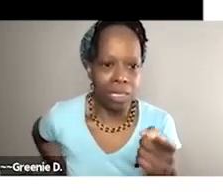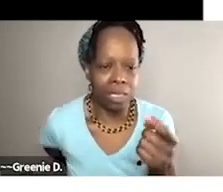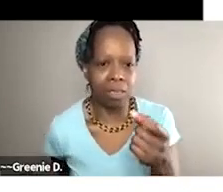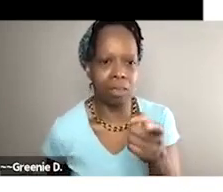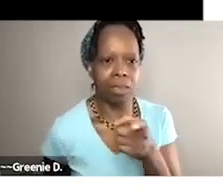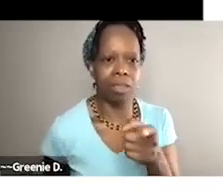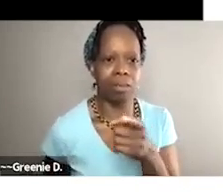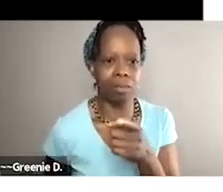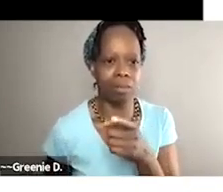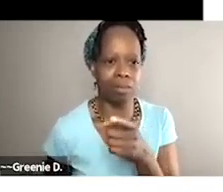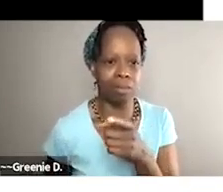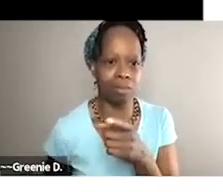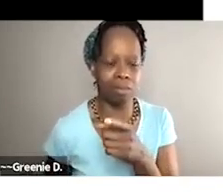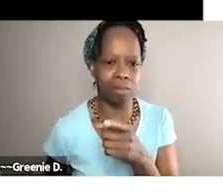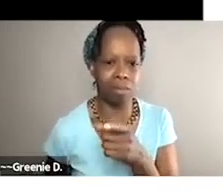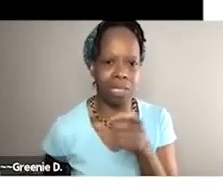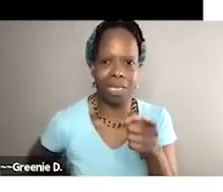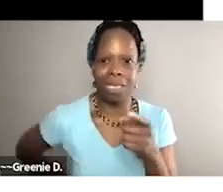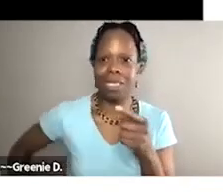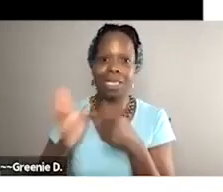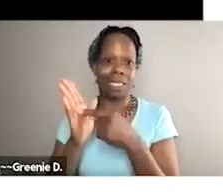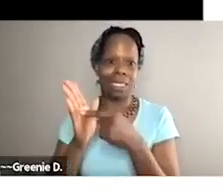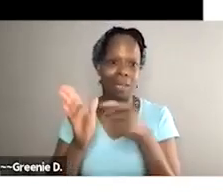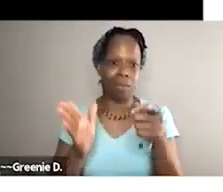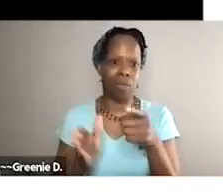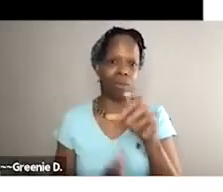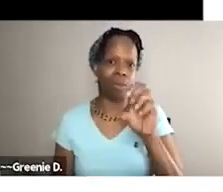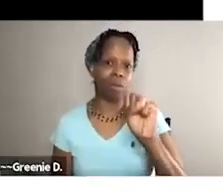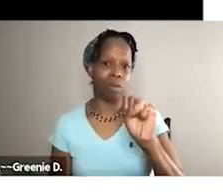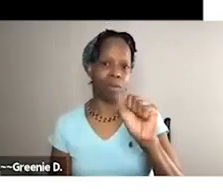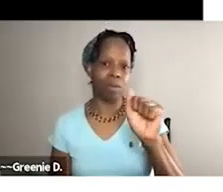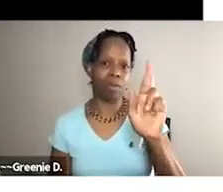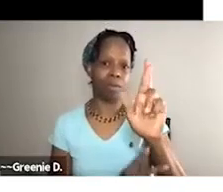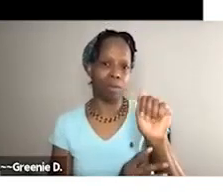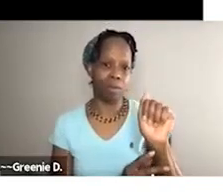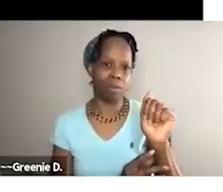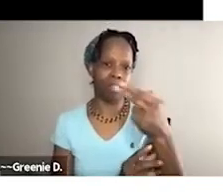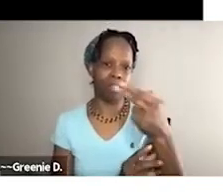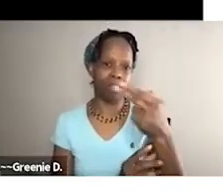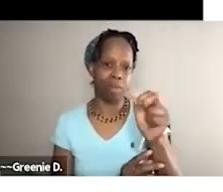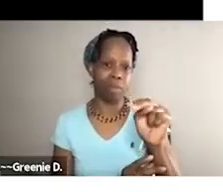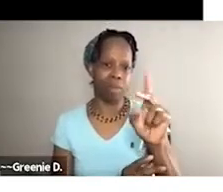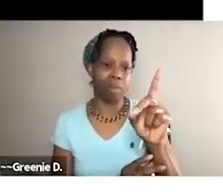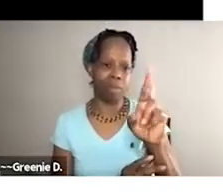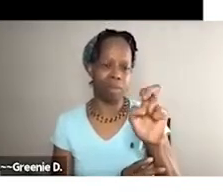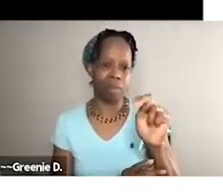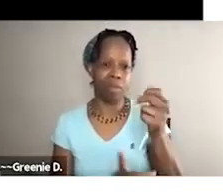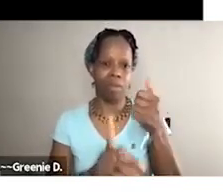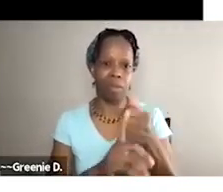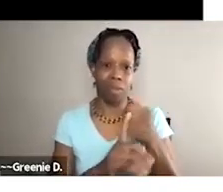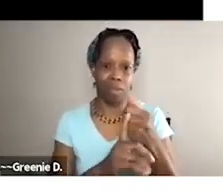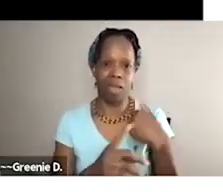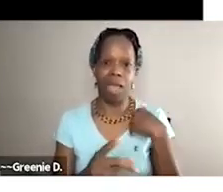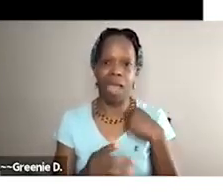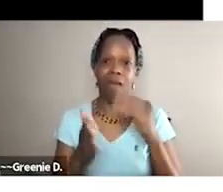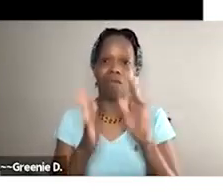Sarah Hendren, who is an artist, designer, researcher, writer, and she's a professor at Holland College. Her book is What Can the